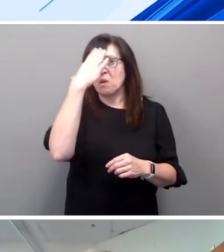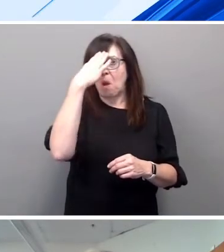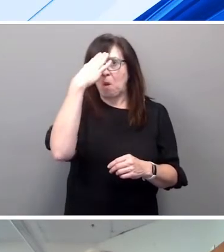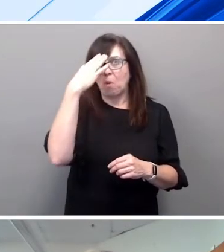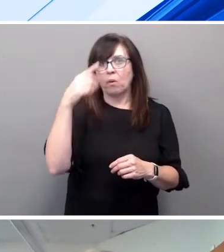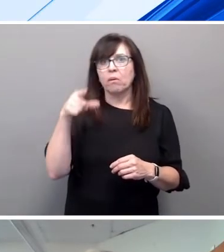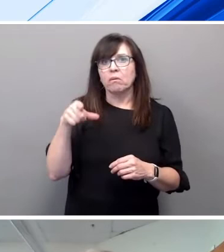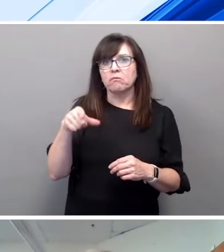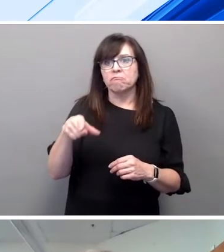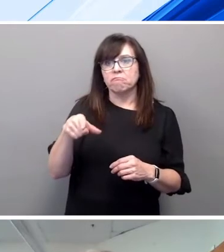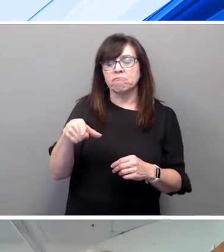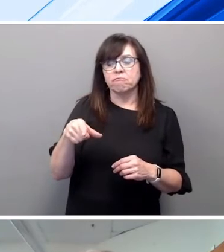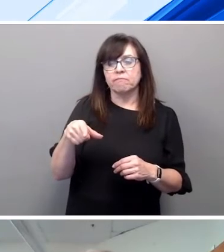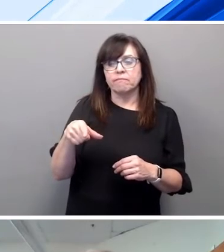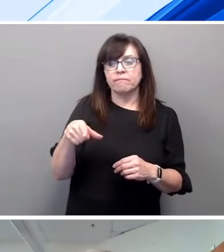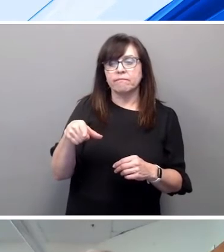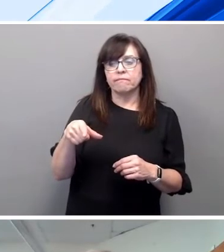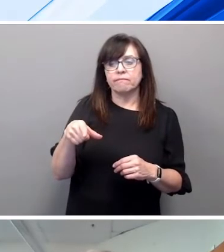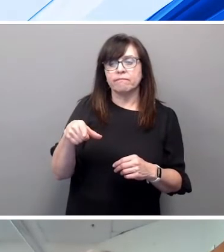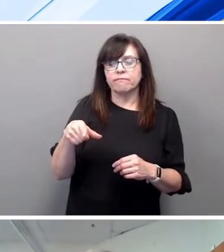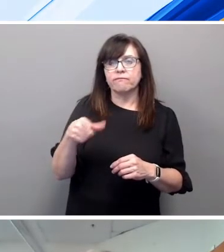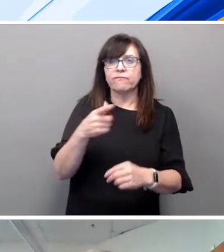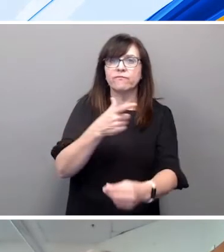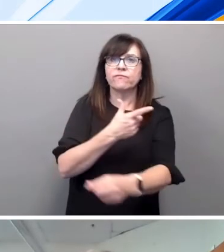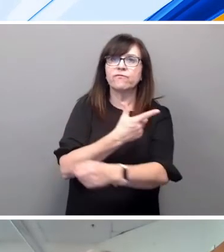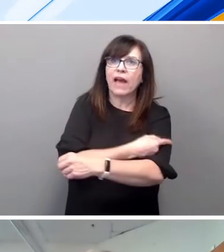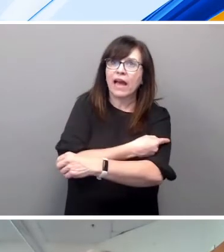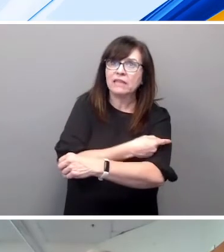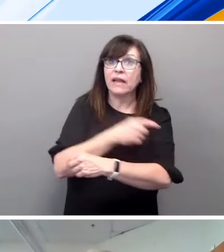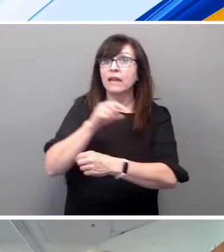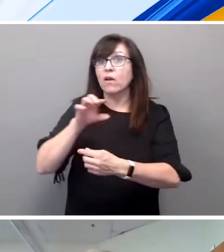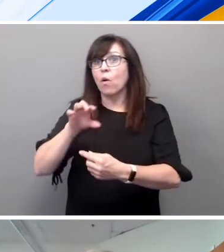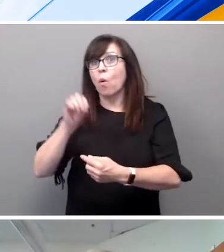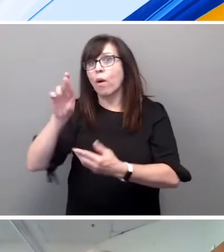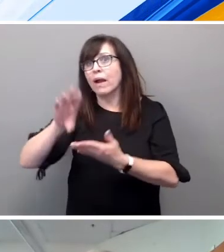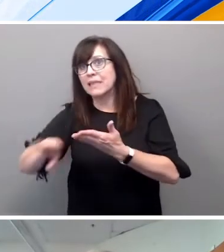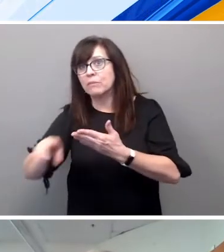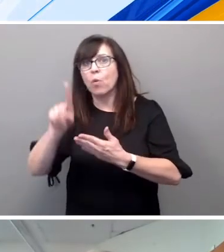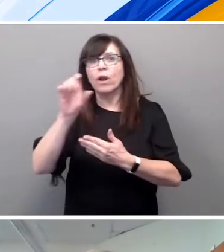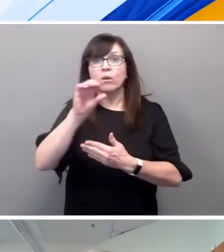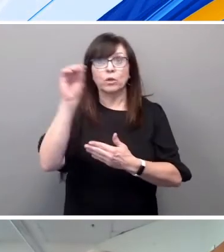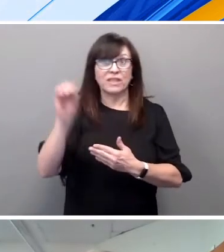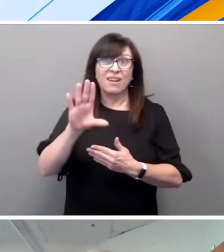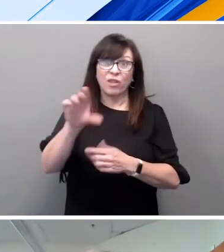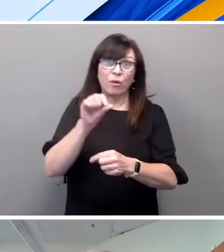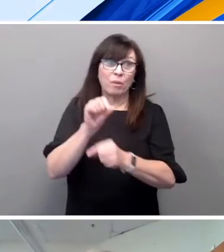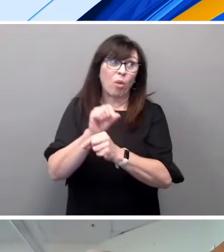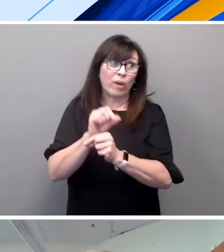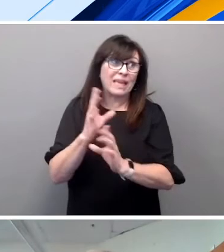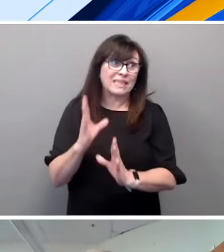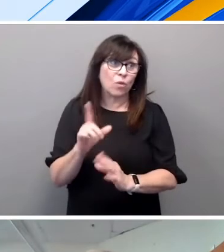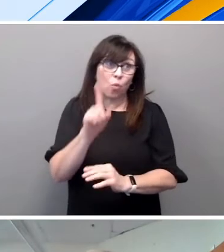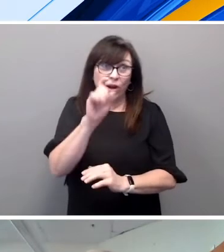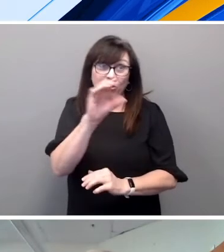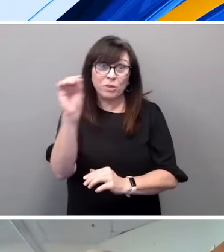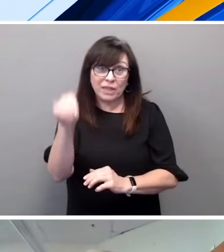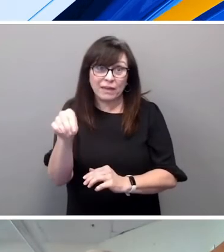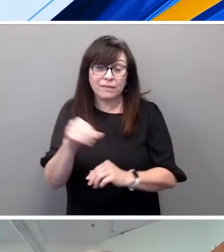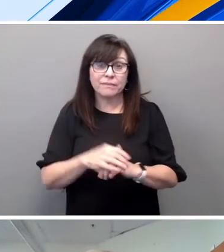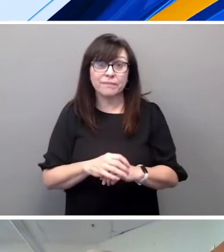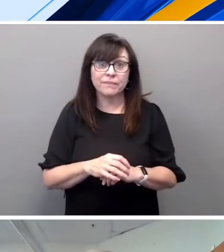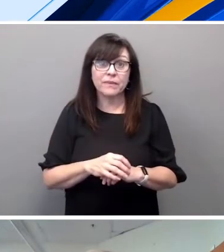or otherwise employees have exemptions for 100% of their employees.